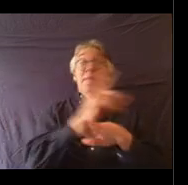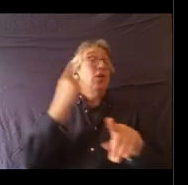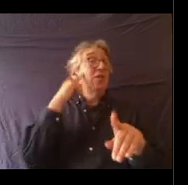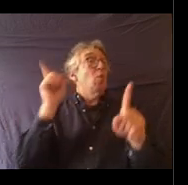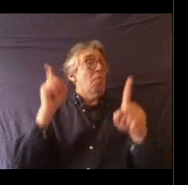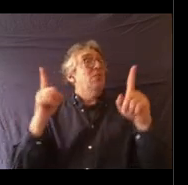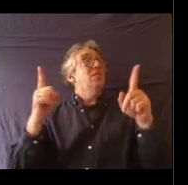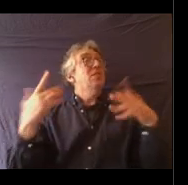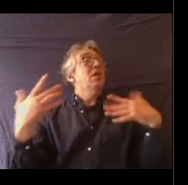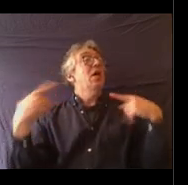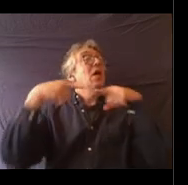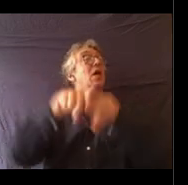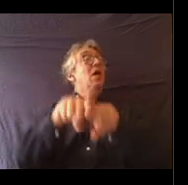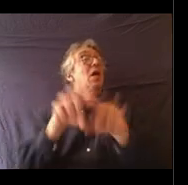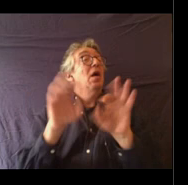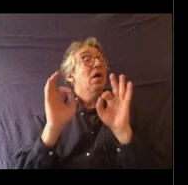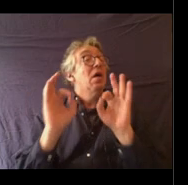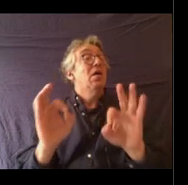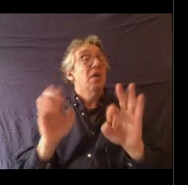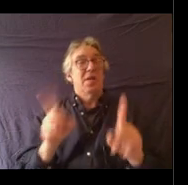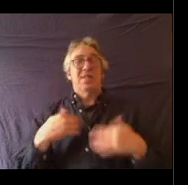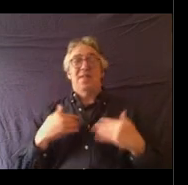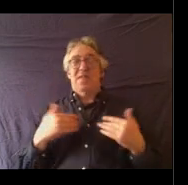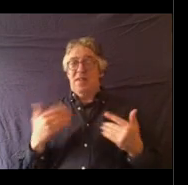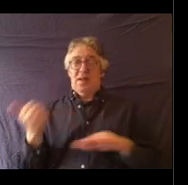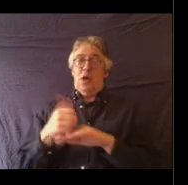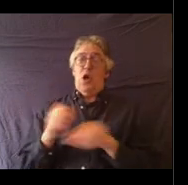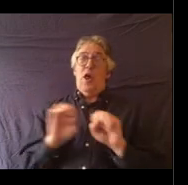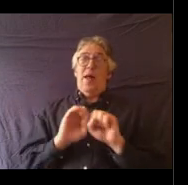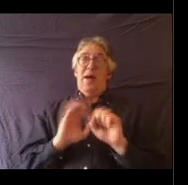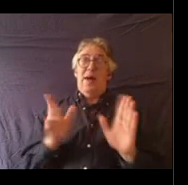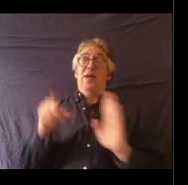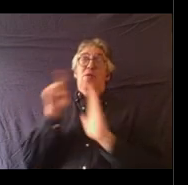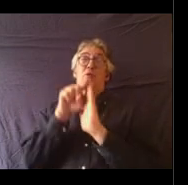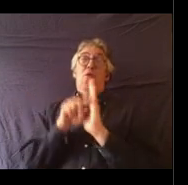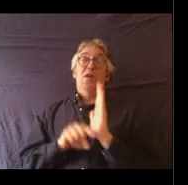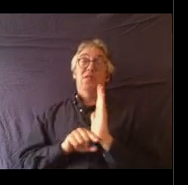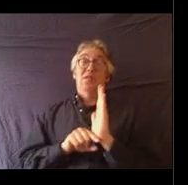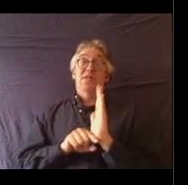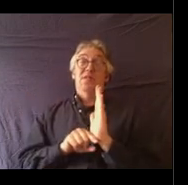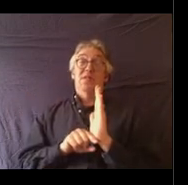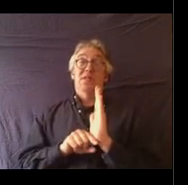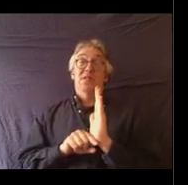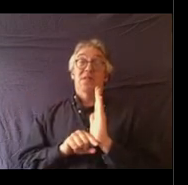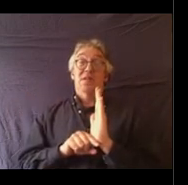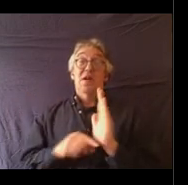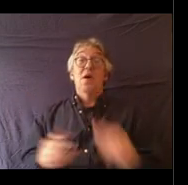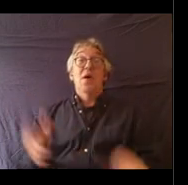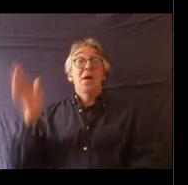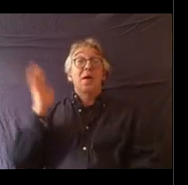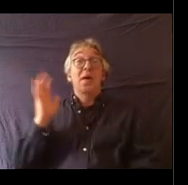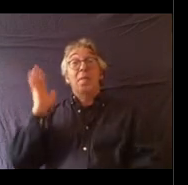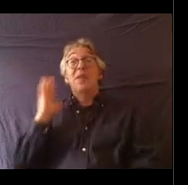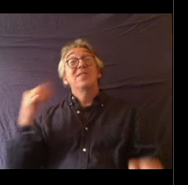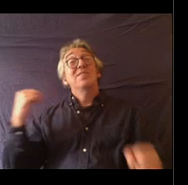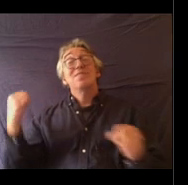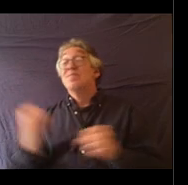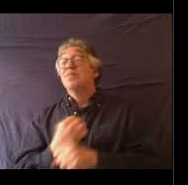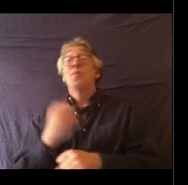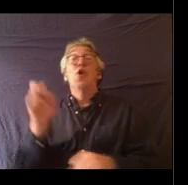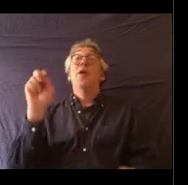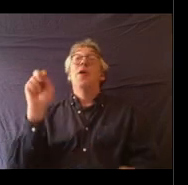We should have this kind of clear rules. So as it happened in the past, unfortunately, TV channels don't